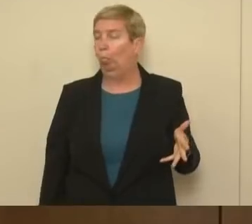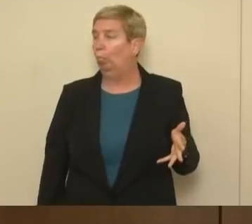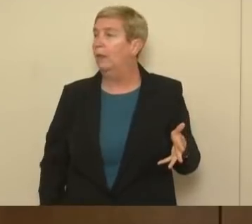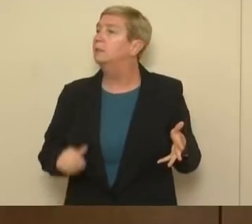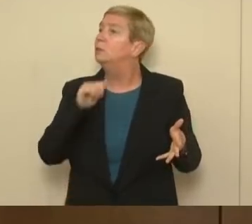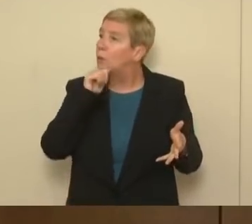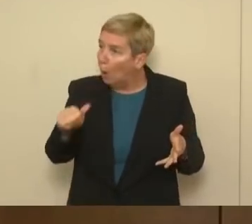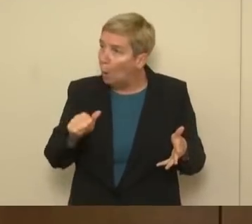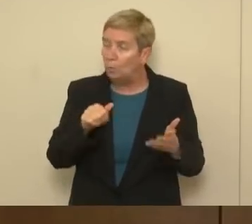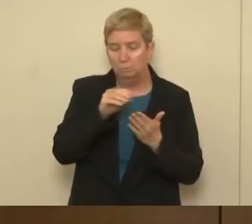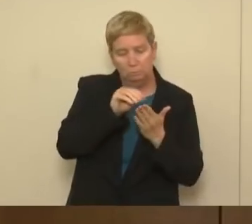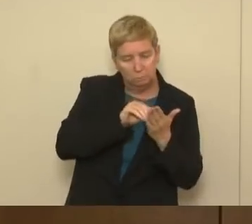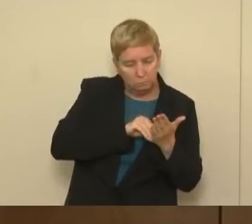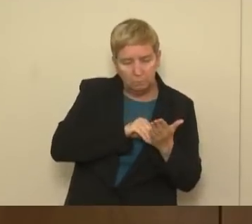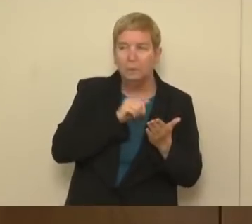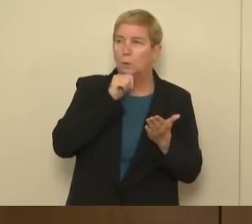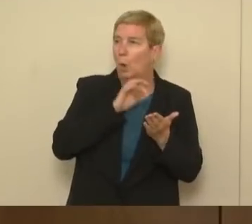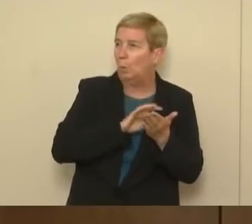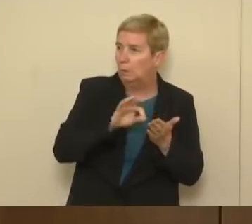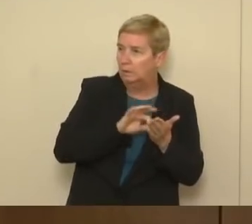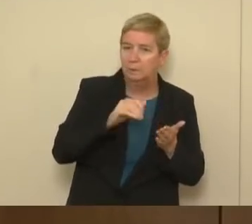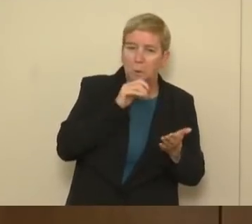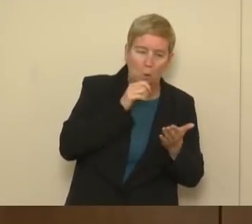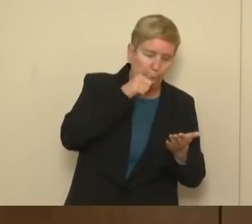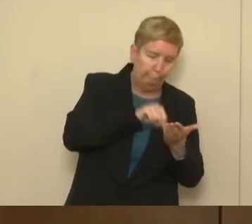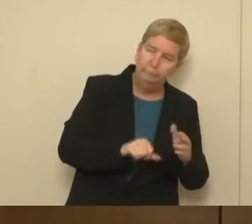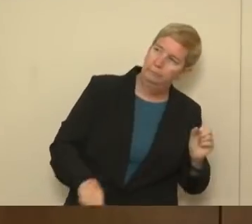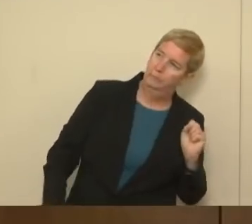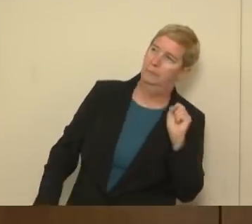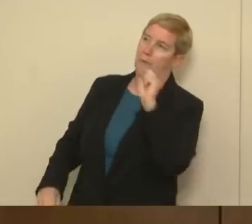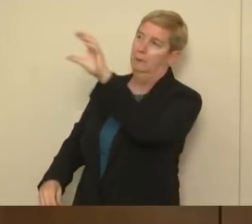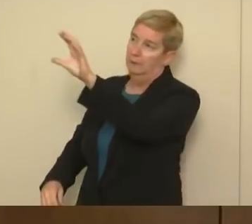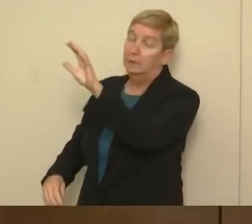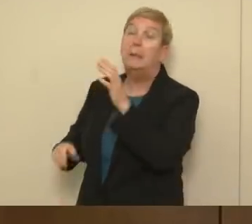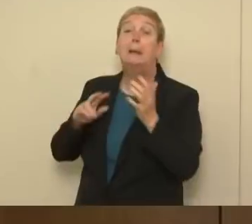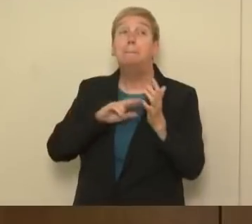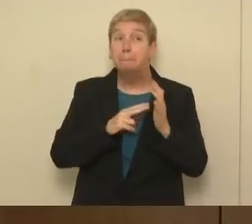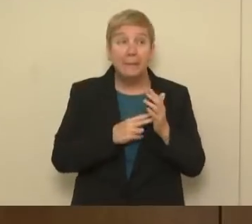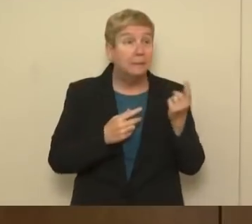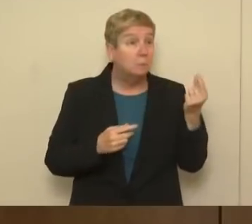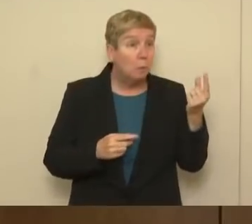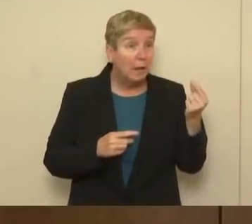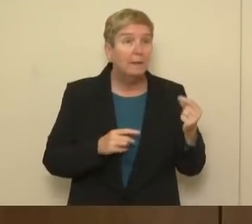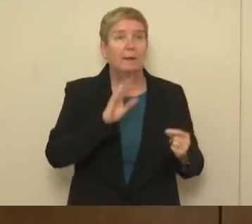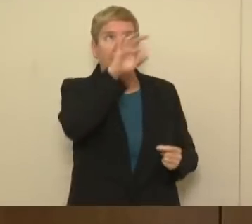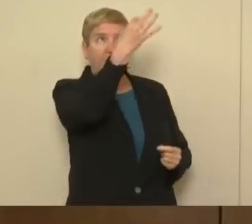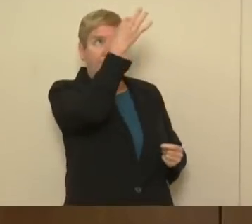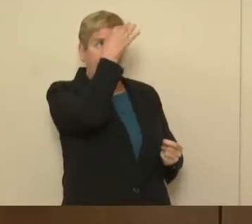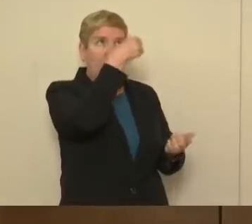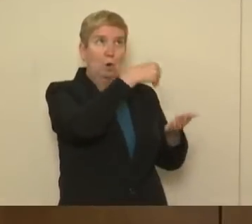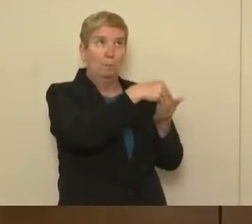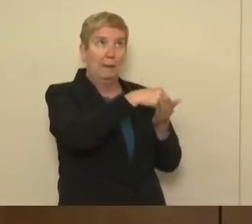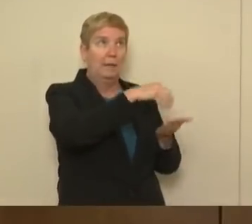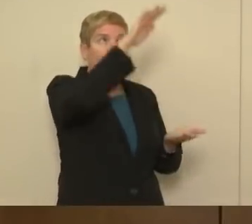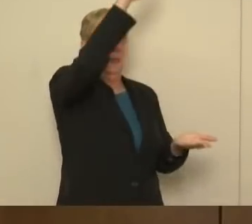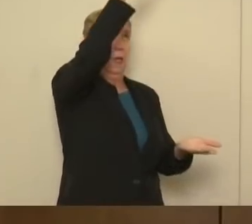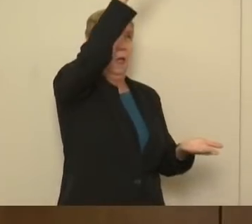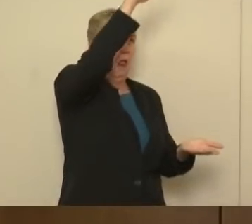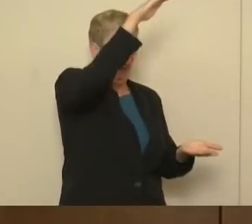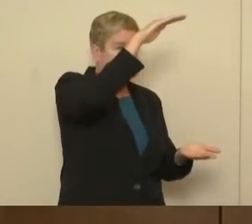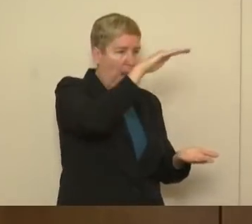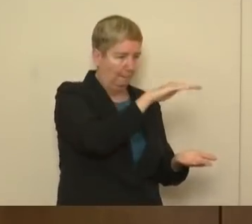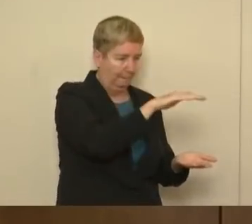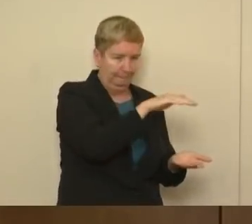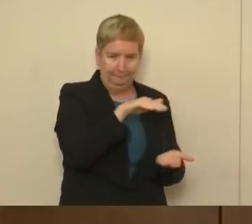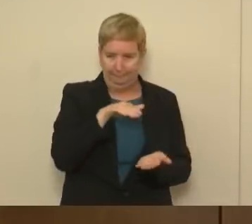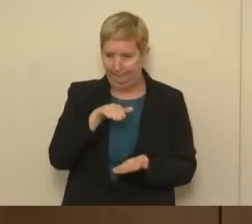means incredible, sizable losses of federal funds that mean everything from housing,